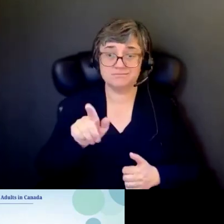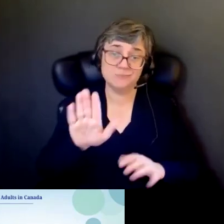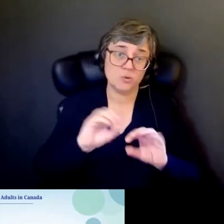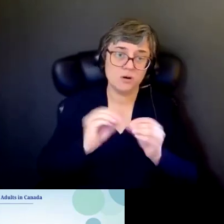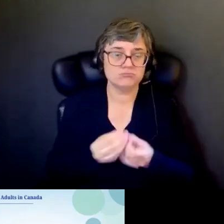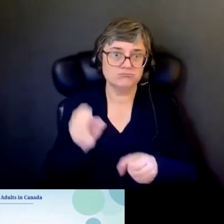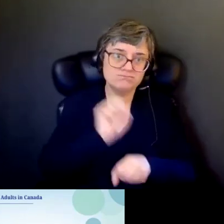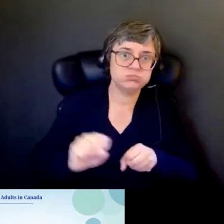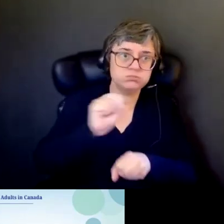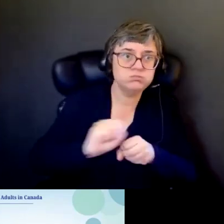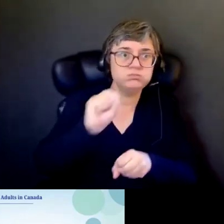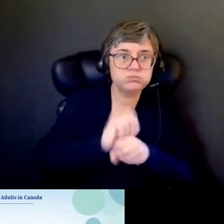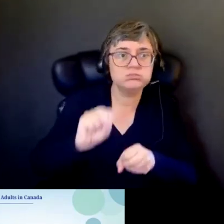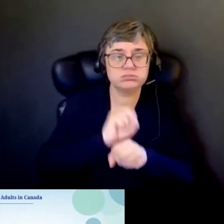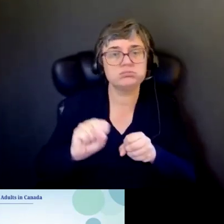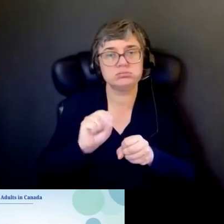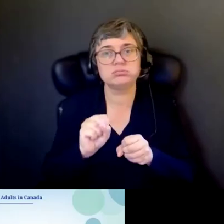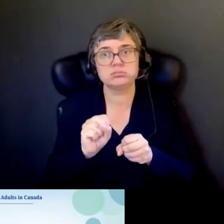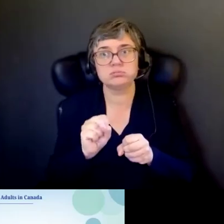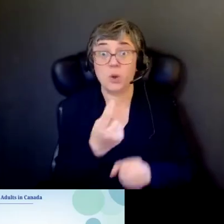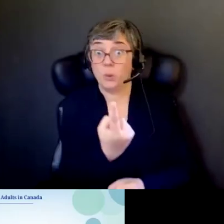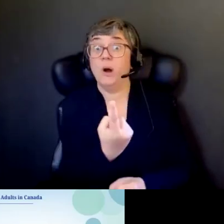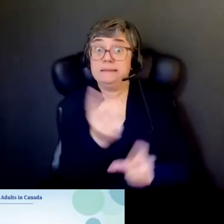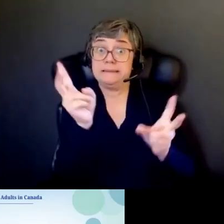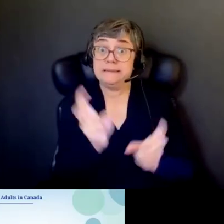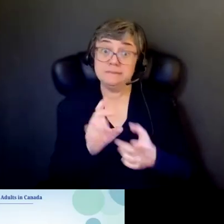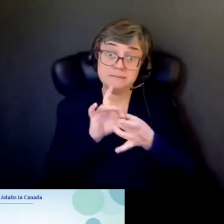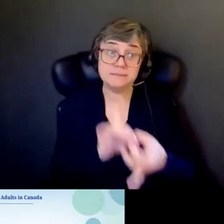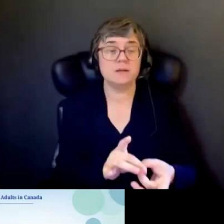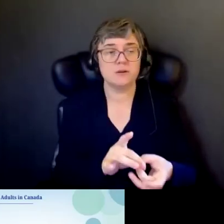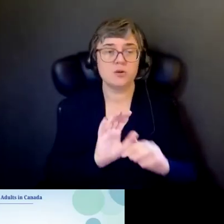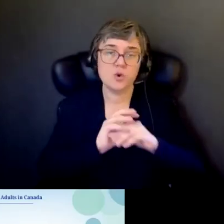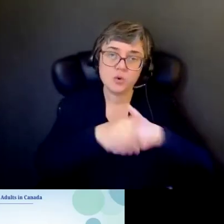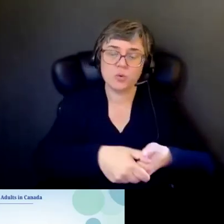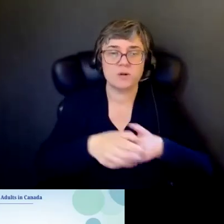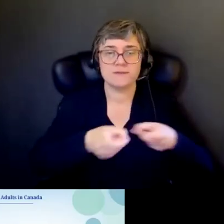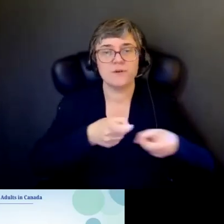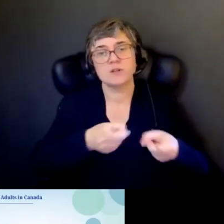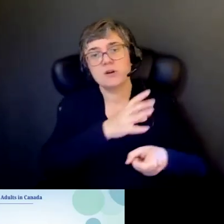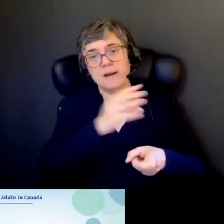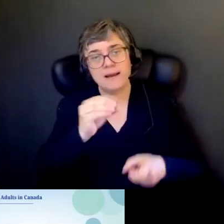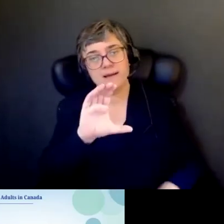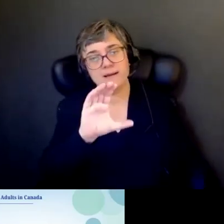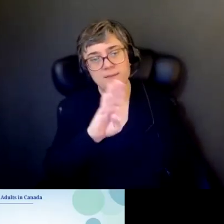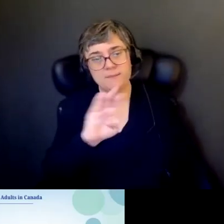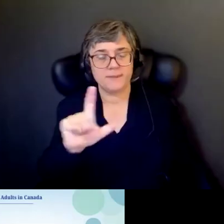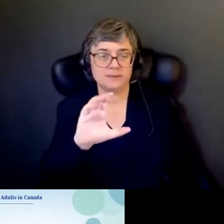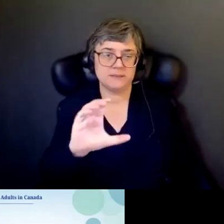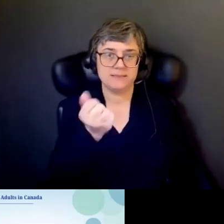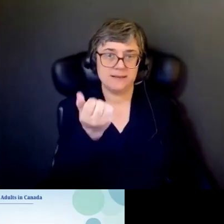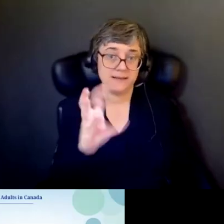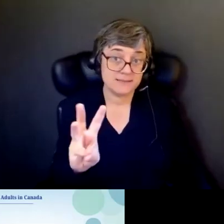only, on coercive control and Bill C-16. And if you want to learn more about their work, you can go